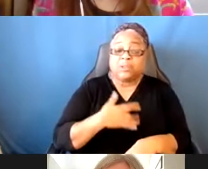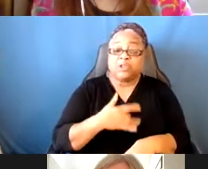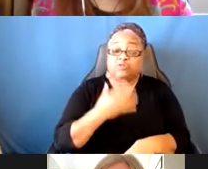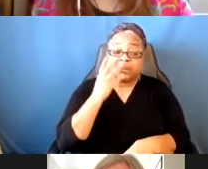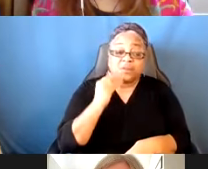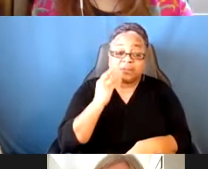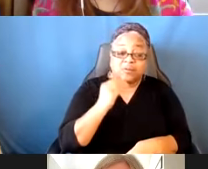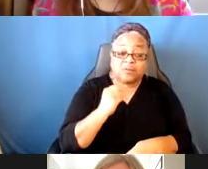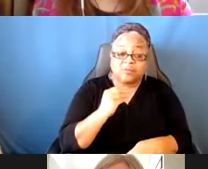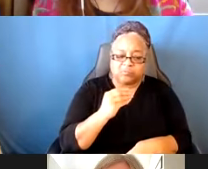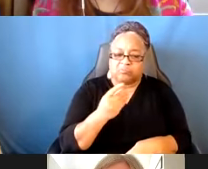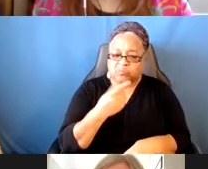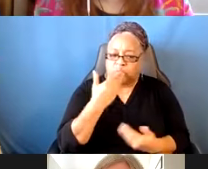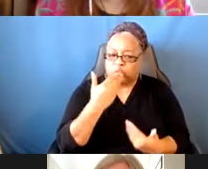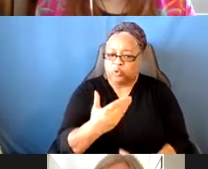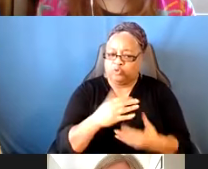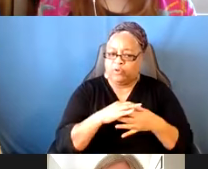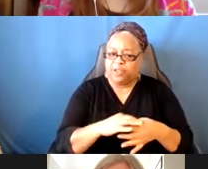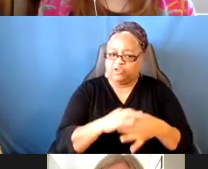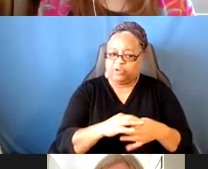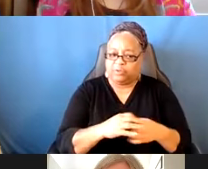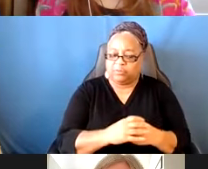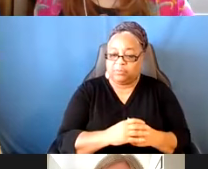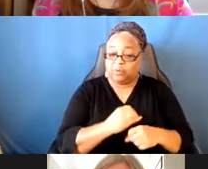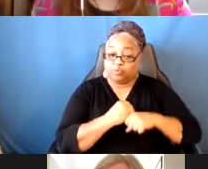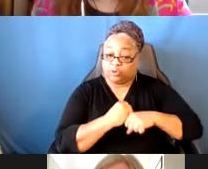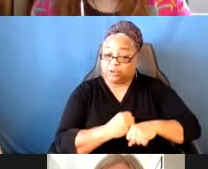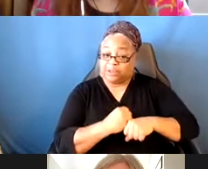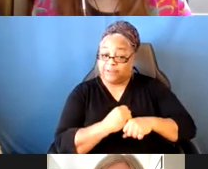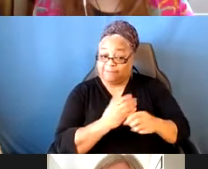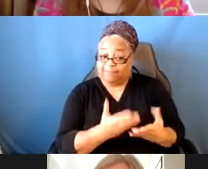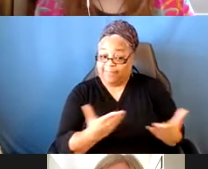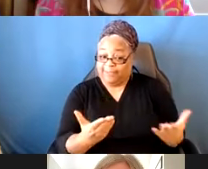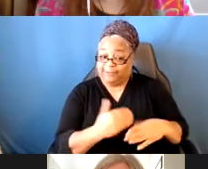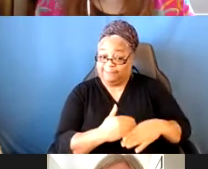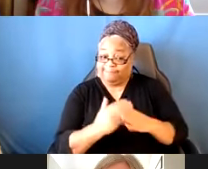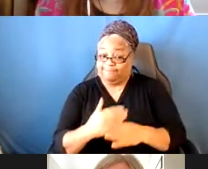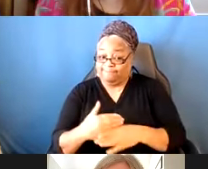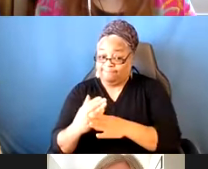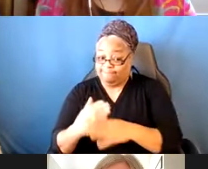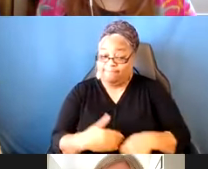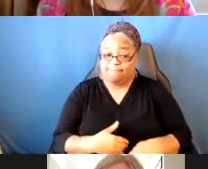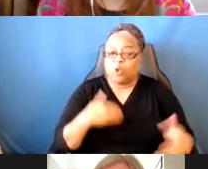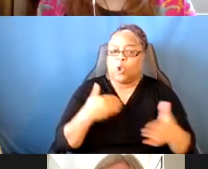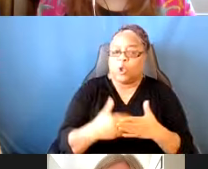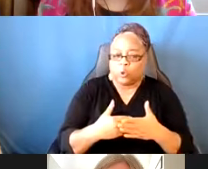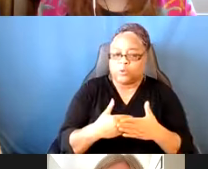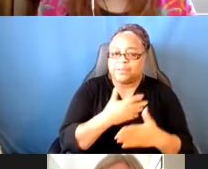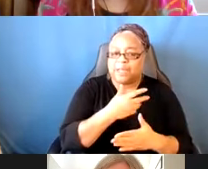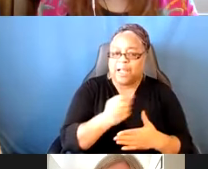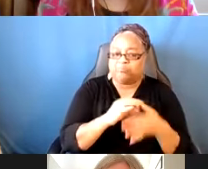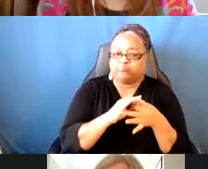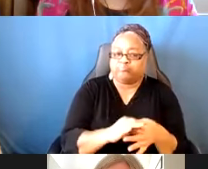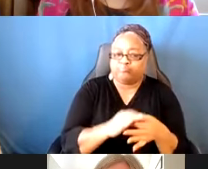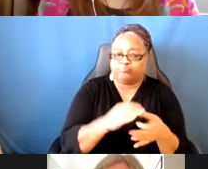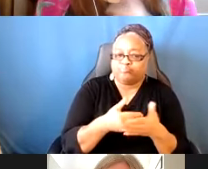quality relationships, protective measures, closeness and proximity, and private